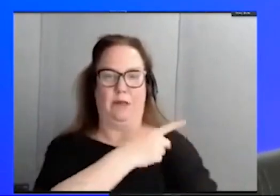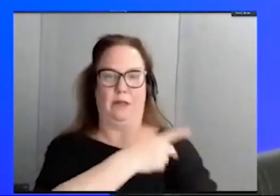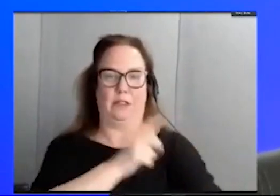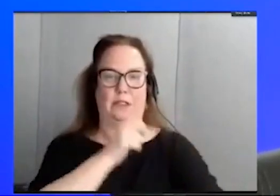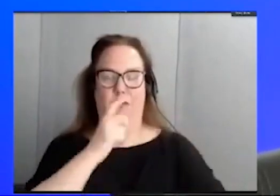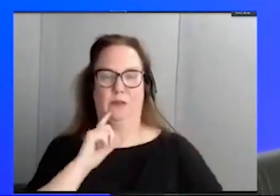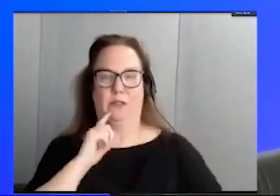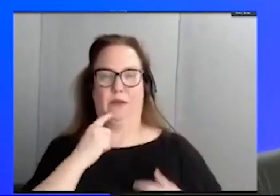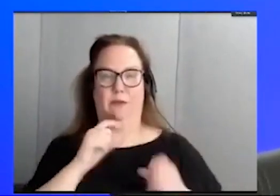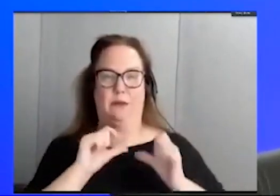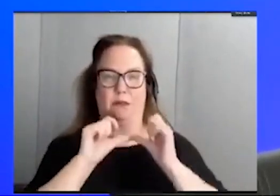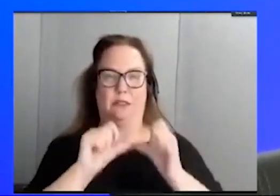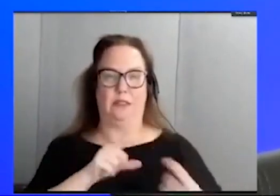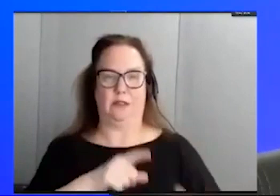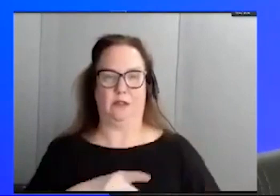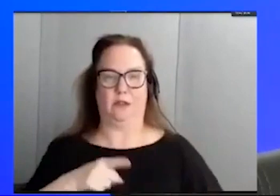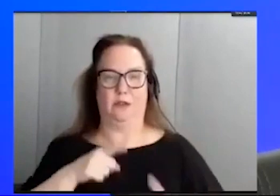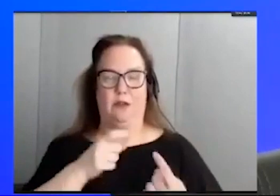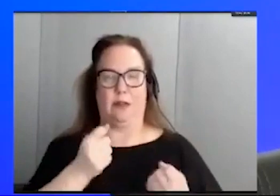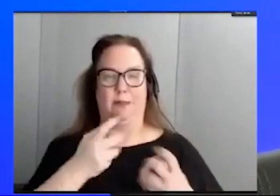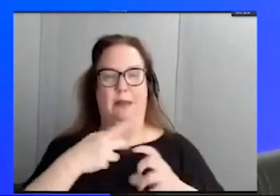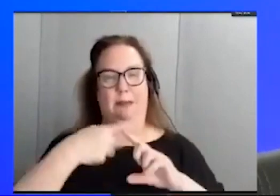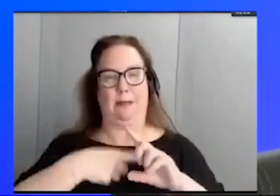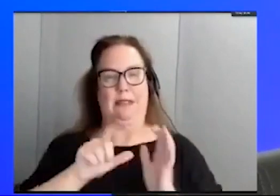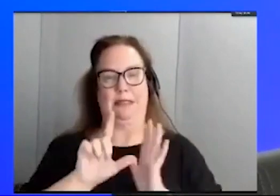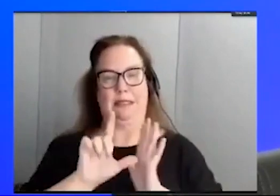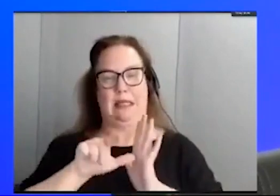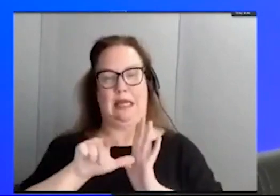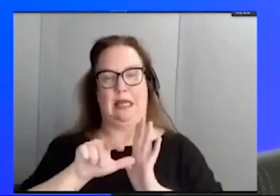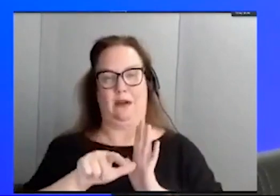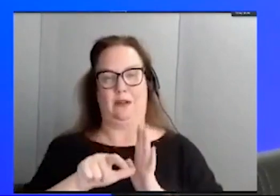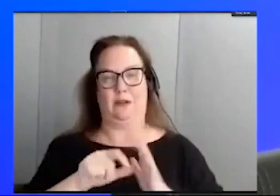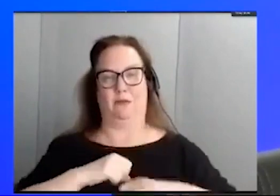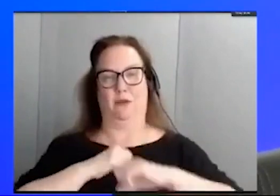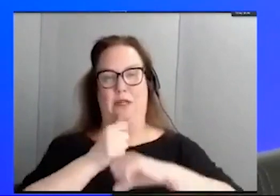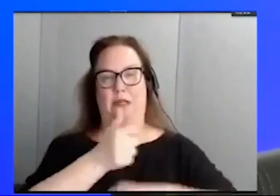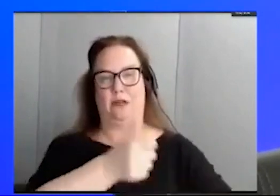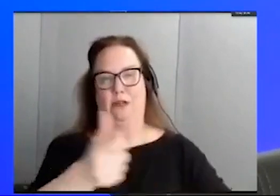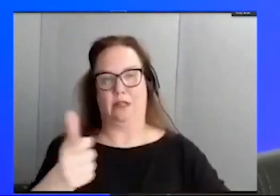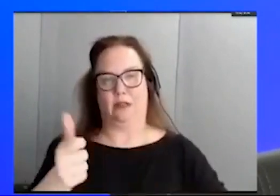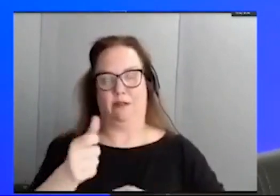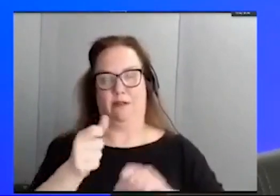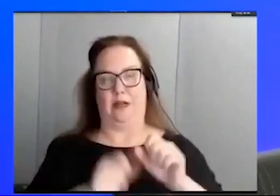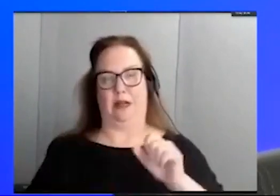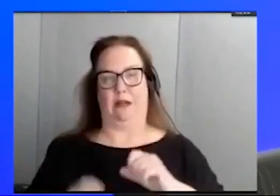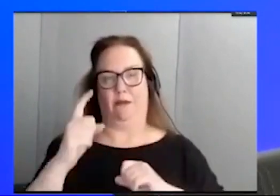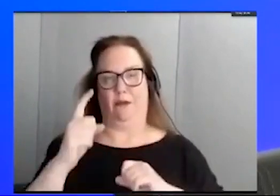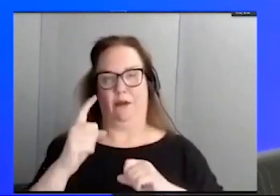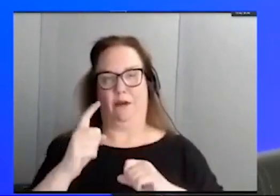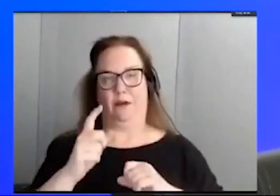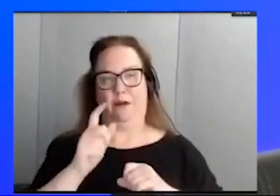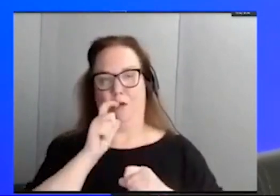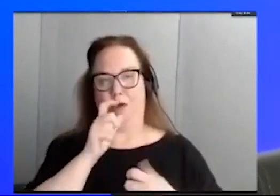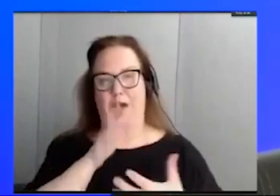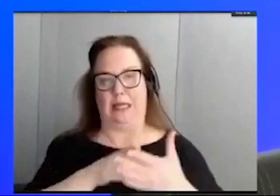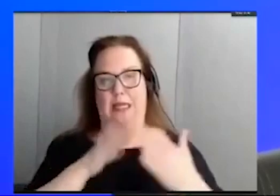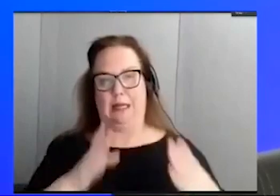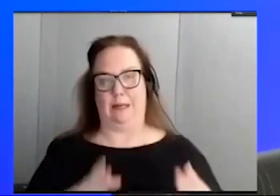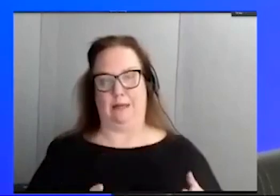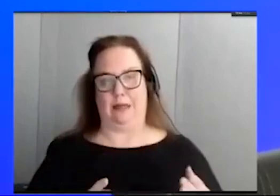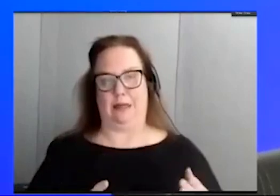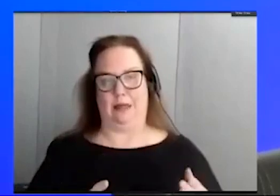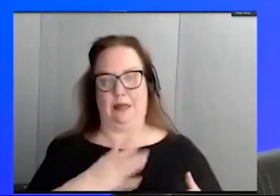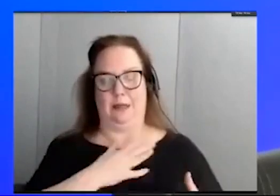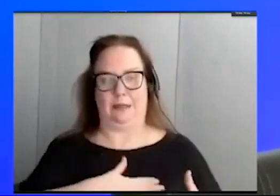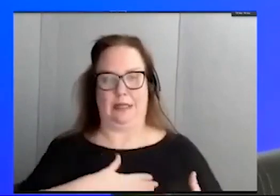are still struggling months later. So please protect yourself and everyone, and we are not the enemy. So please consider